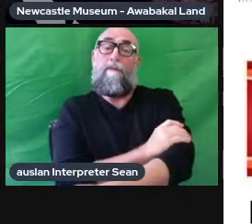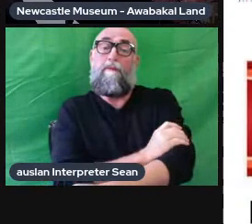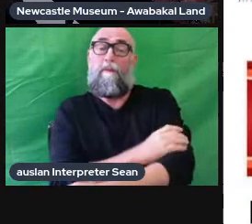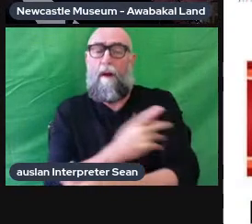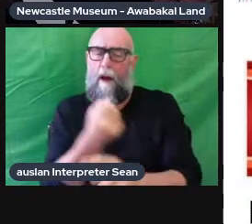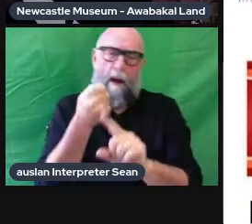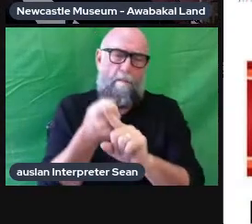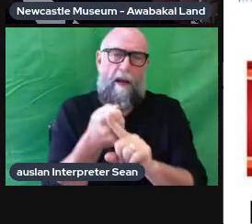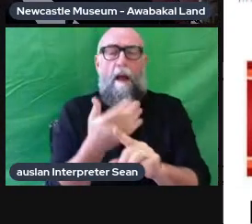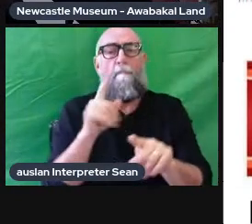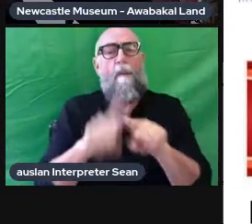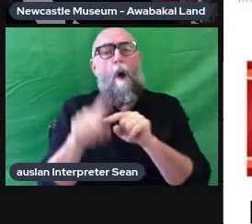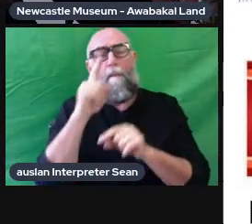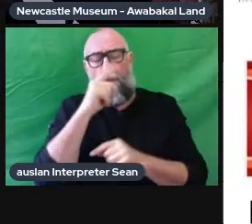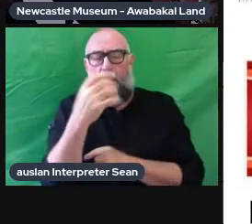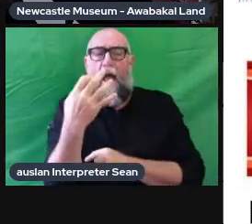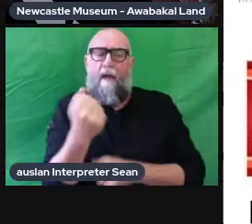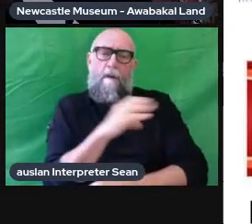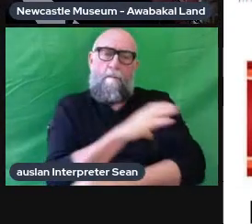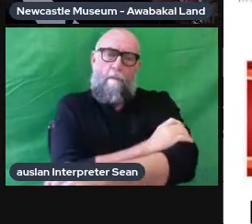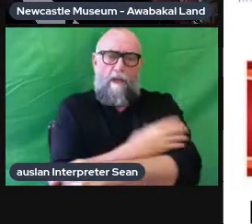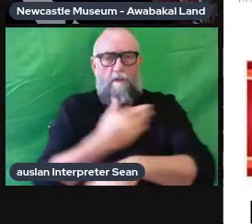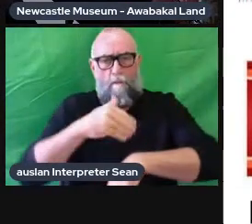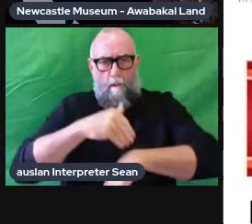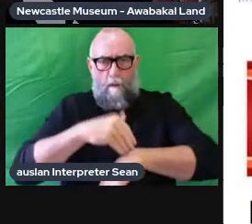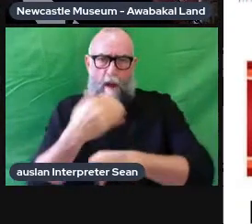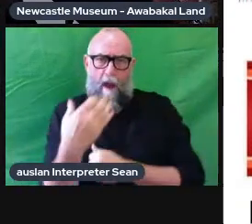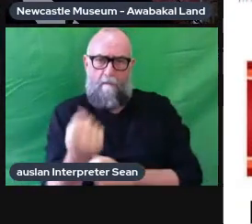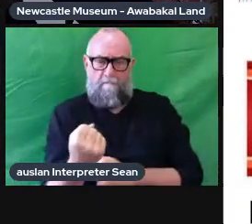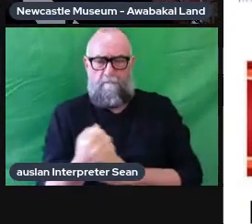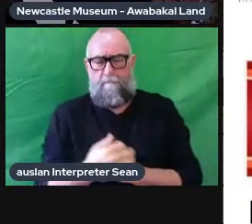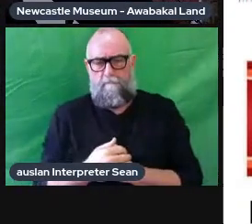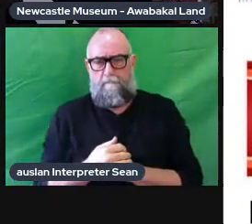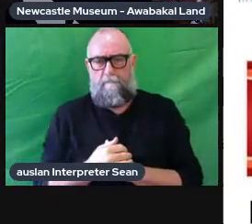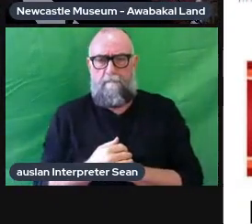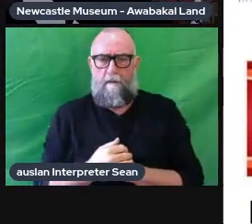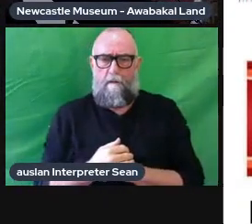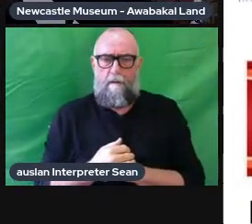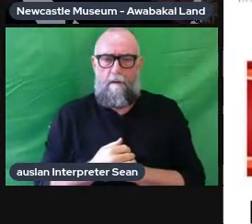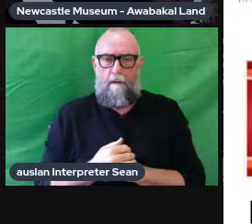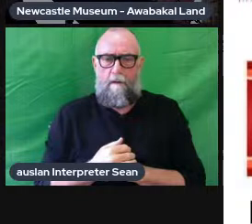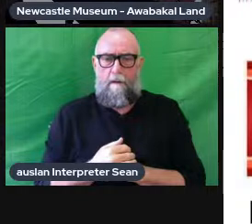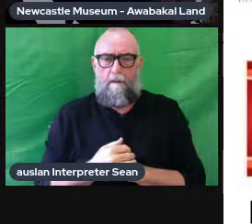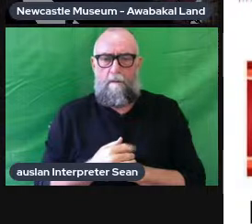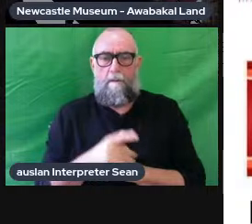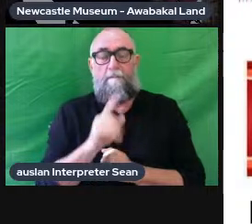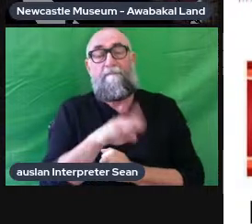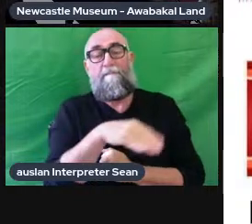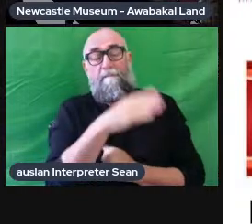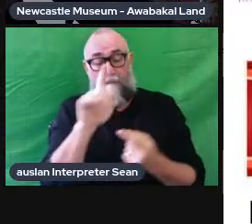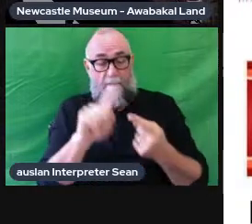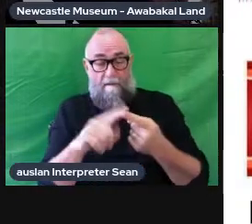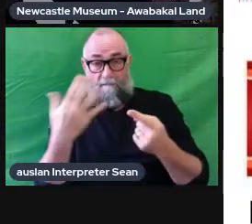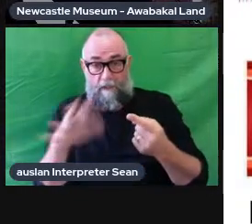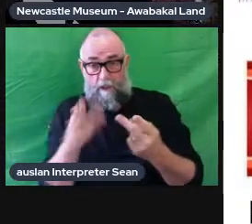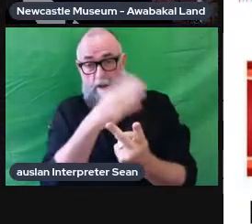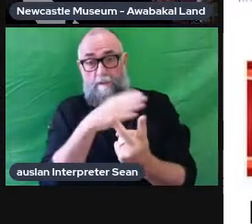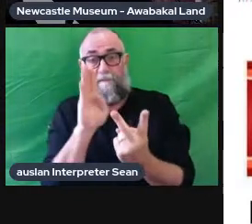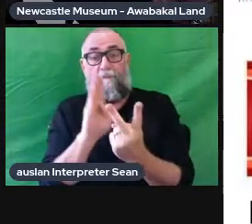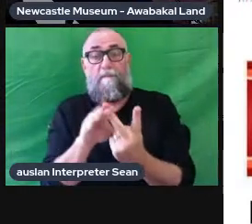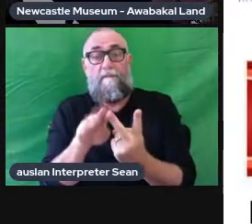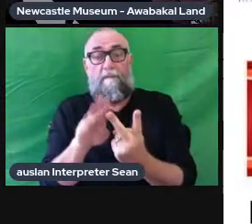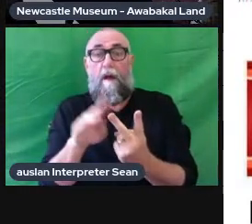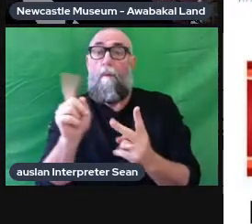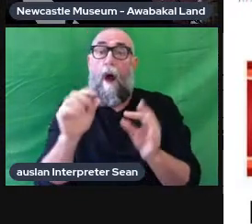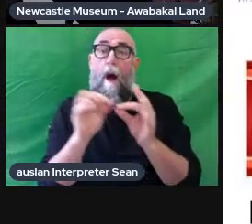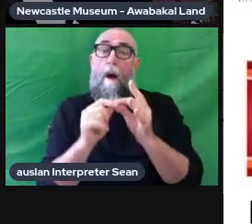by blood pressure at some point in their lives. The second risk factor is blood clots forming inside the